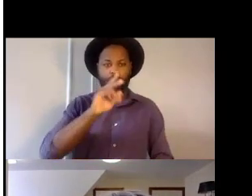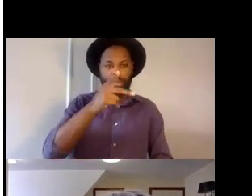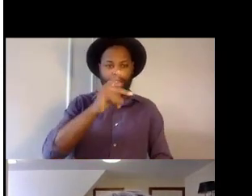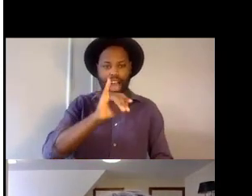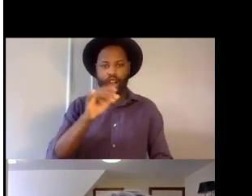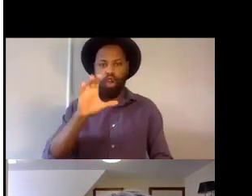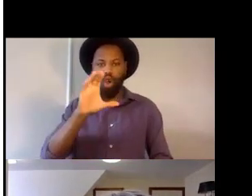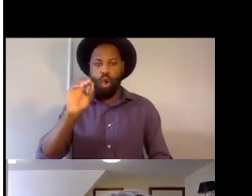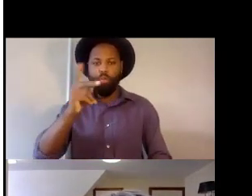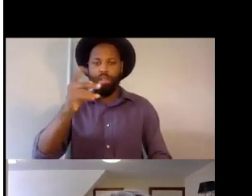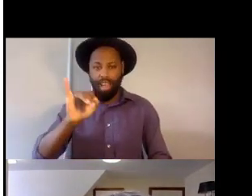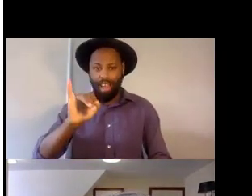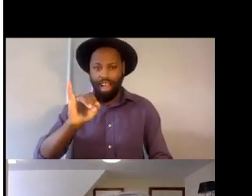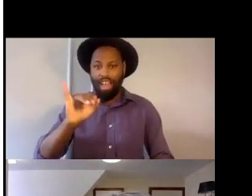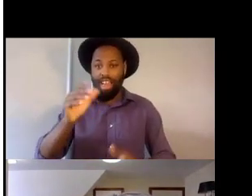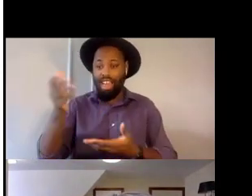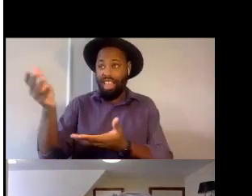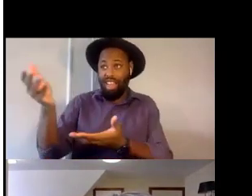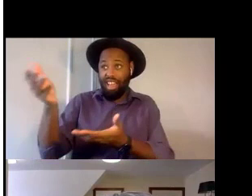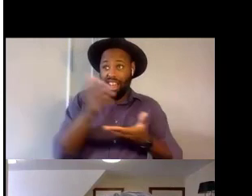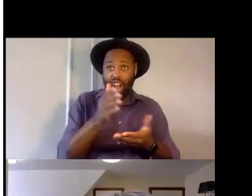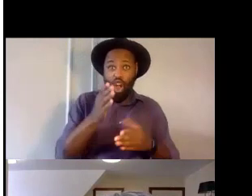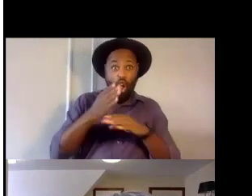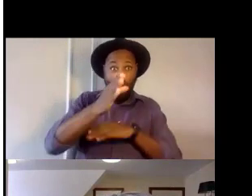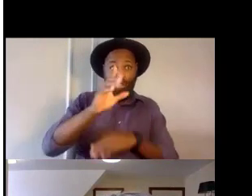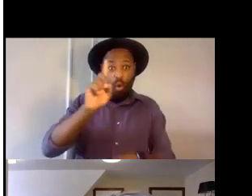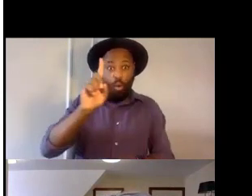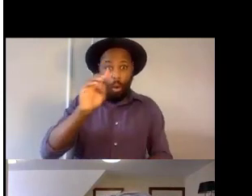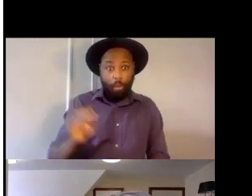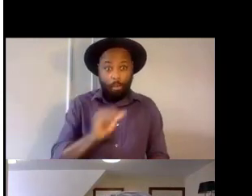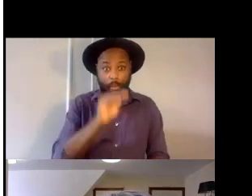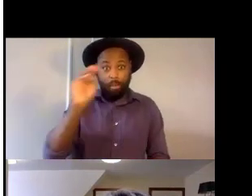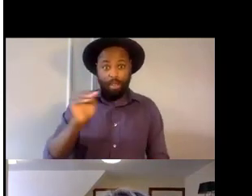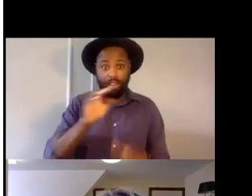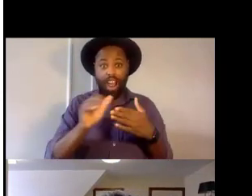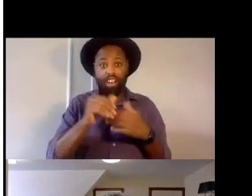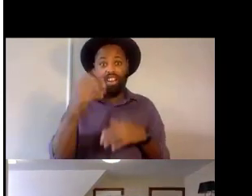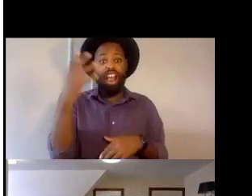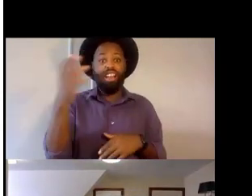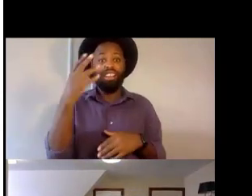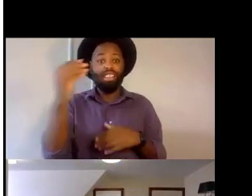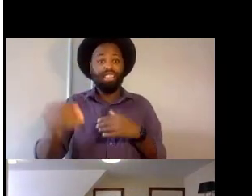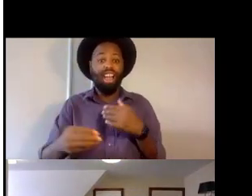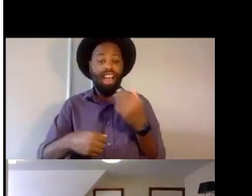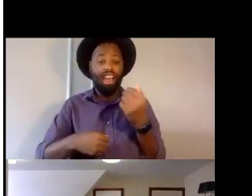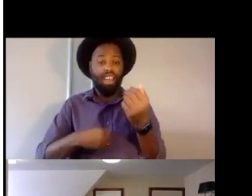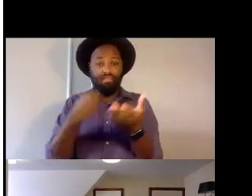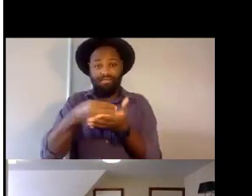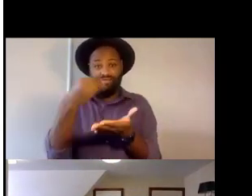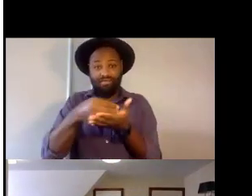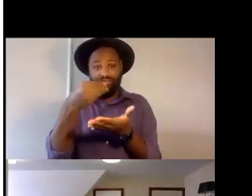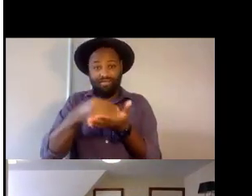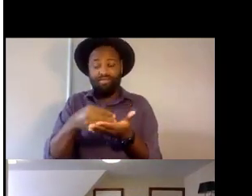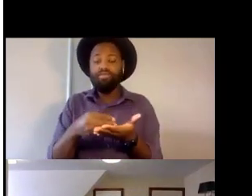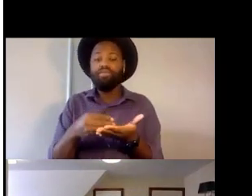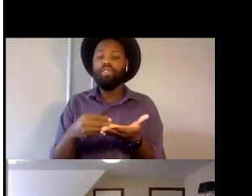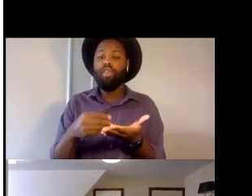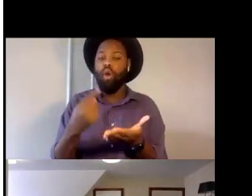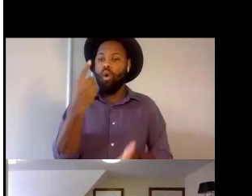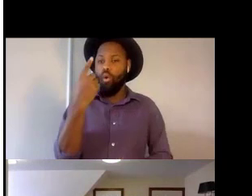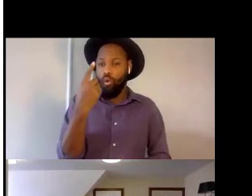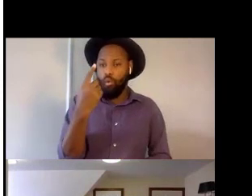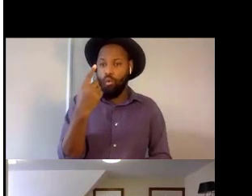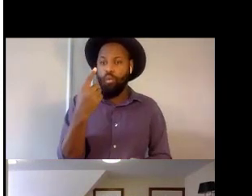have brought in over $1 million in external funding. And of note, one of these was an NSF